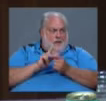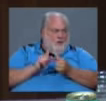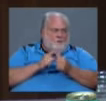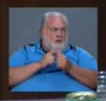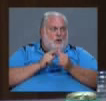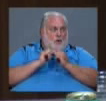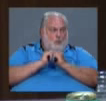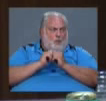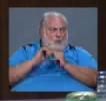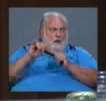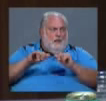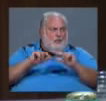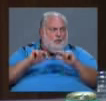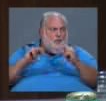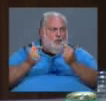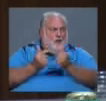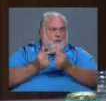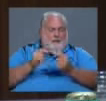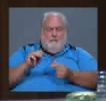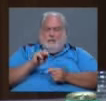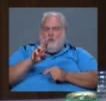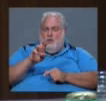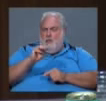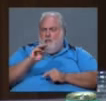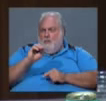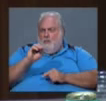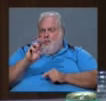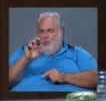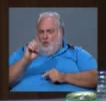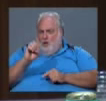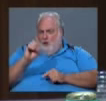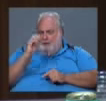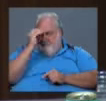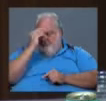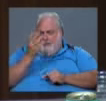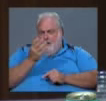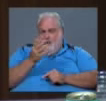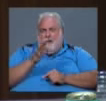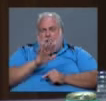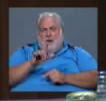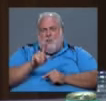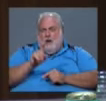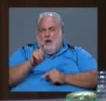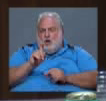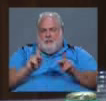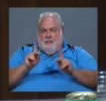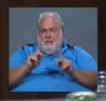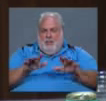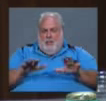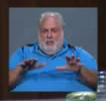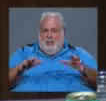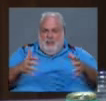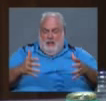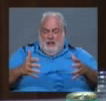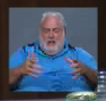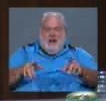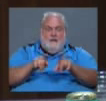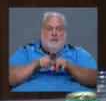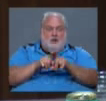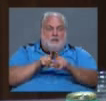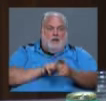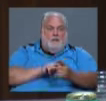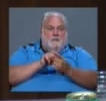the group. And Mr. Moore, I don't know who you would be notifying because there was nearly 100 people there. And I have also met with